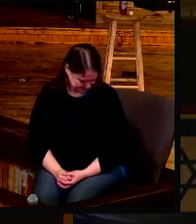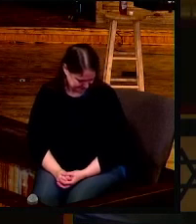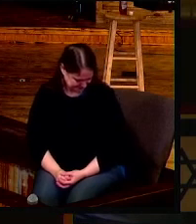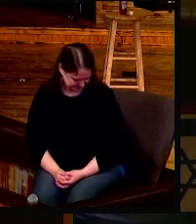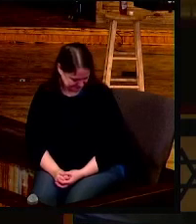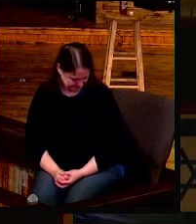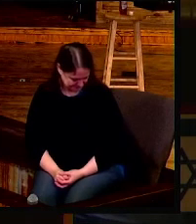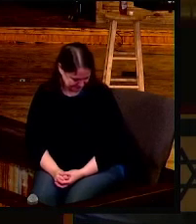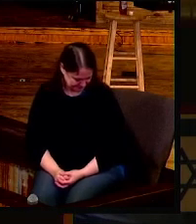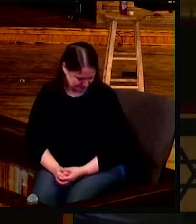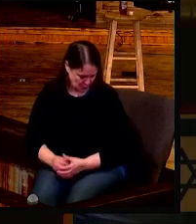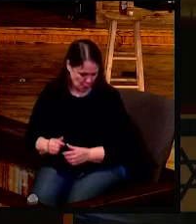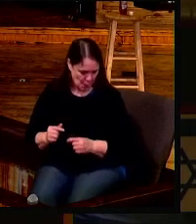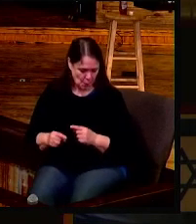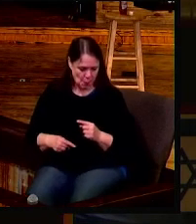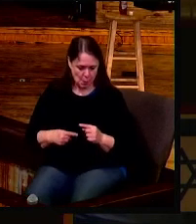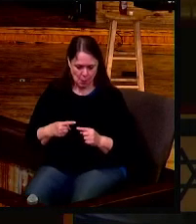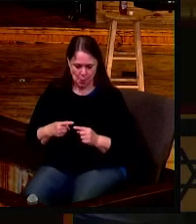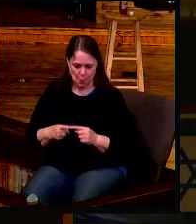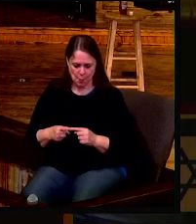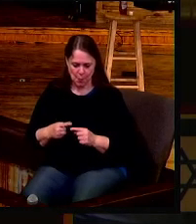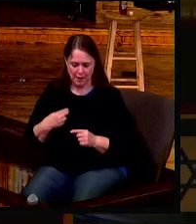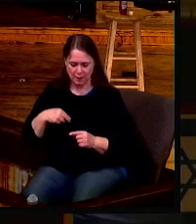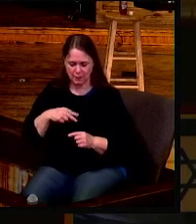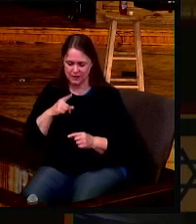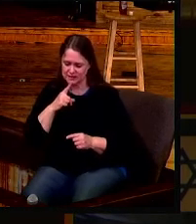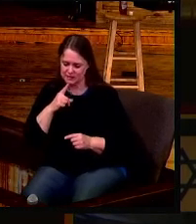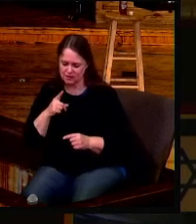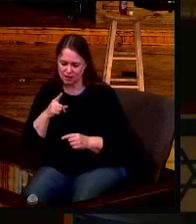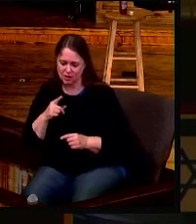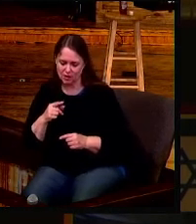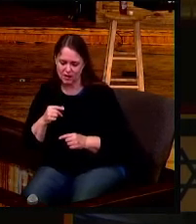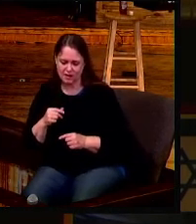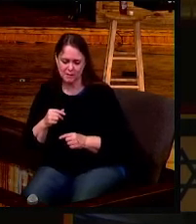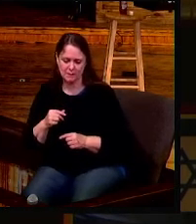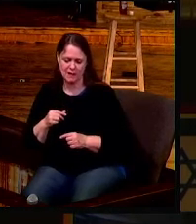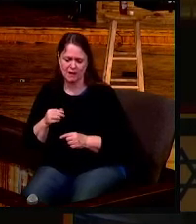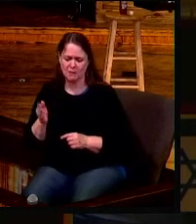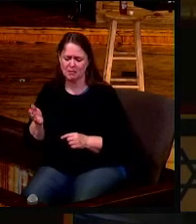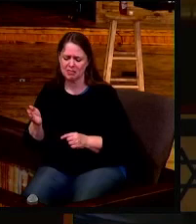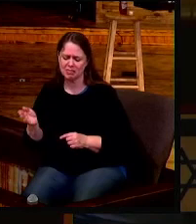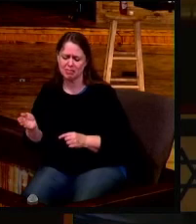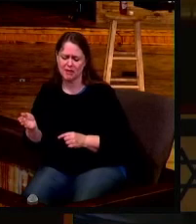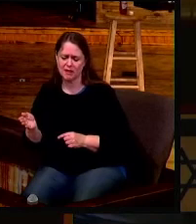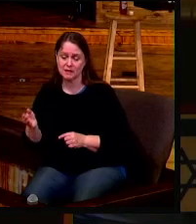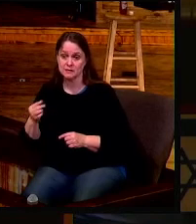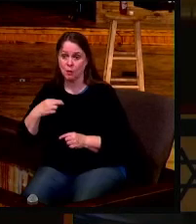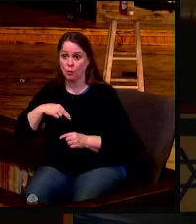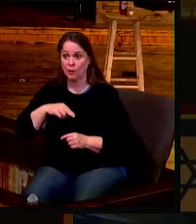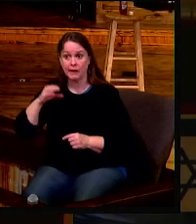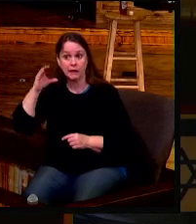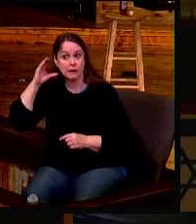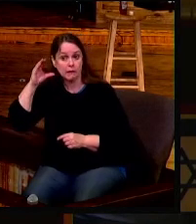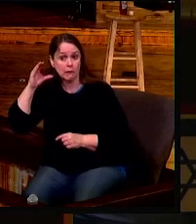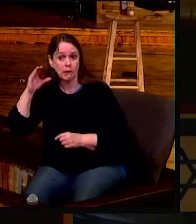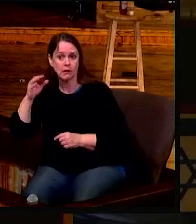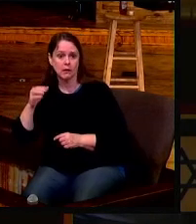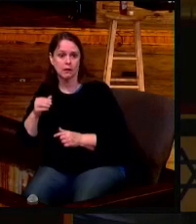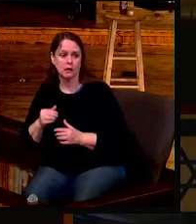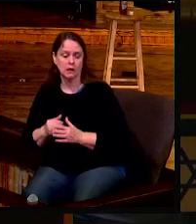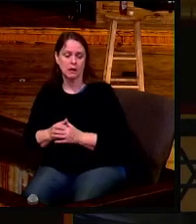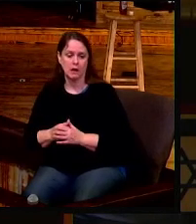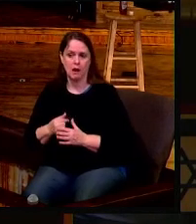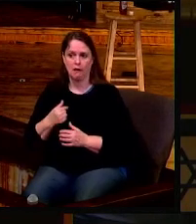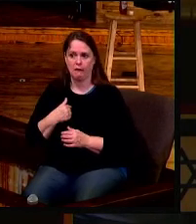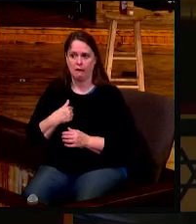But when we talk about those things and we talk about things that we've heard, well, I've heard such and such about so-and-so. I've heard